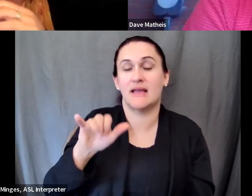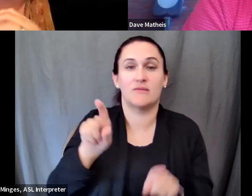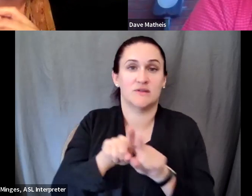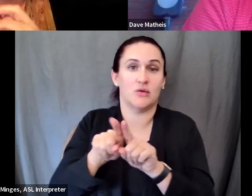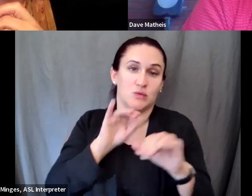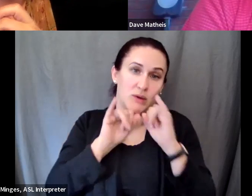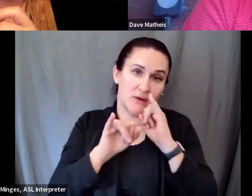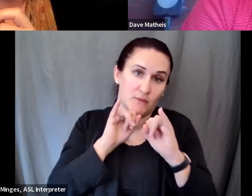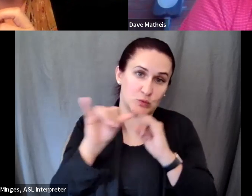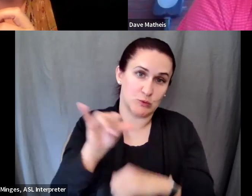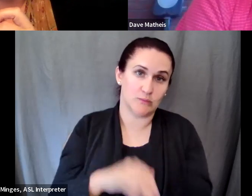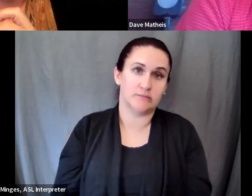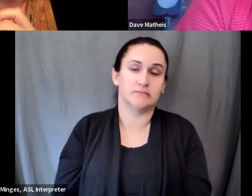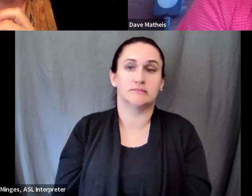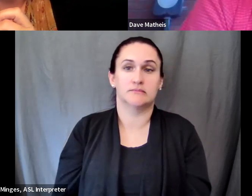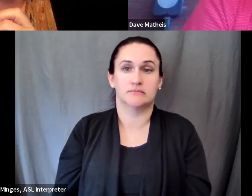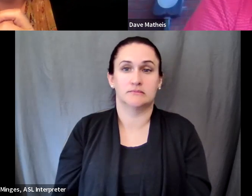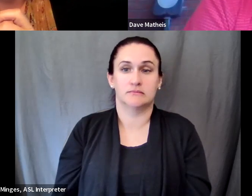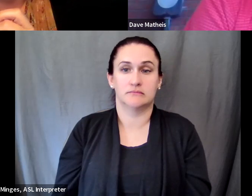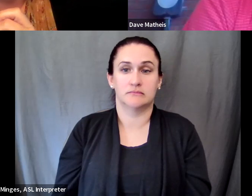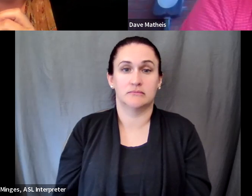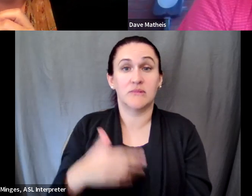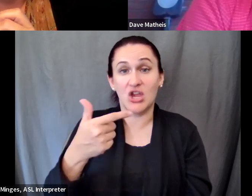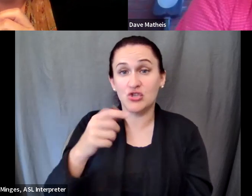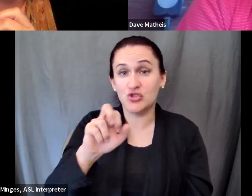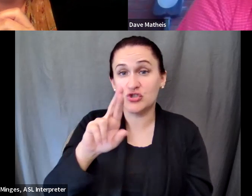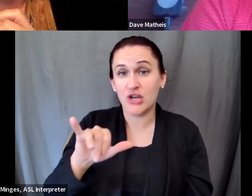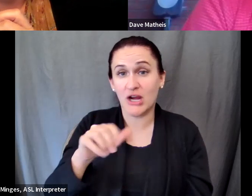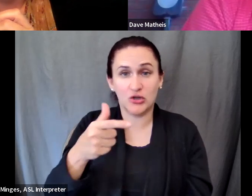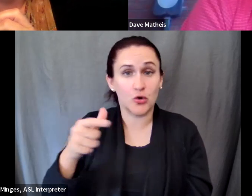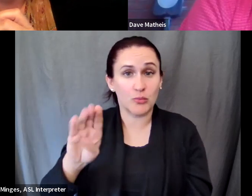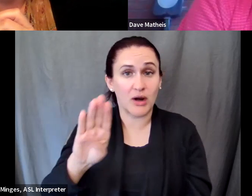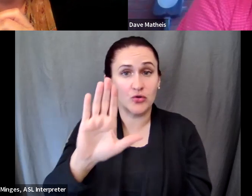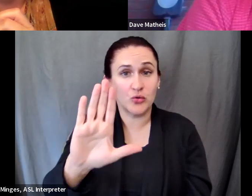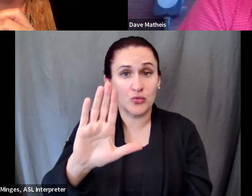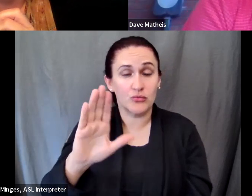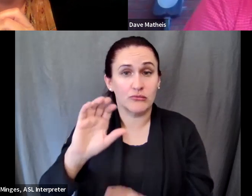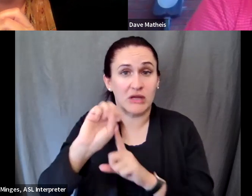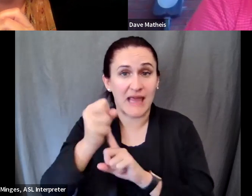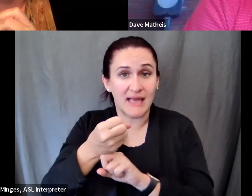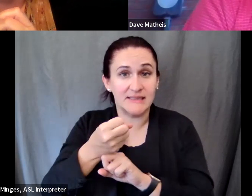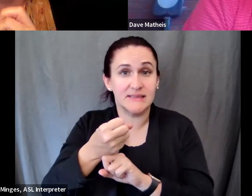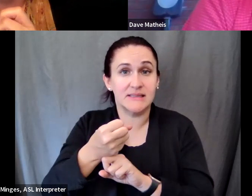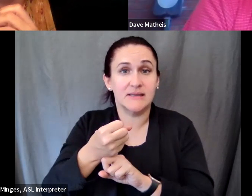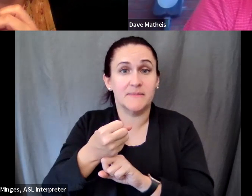interview. So in Gerry's case, most stories